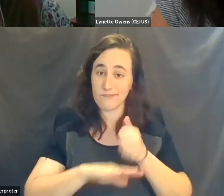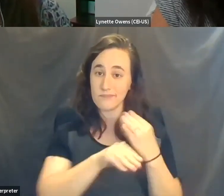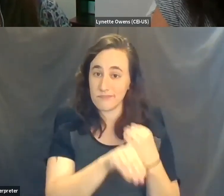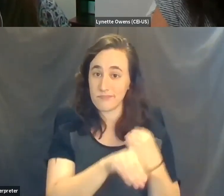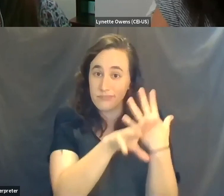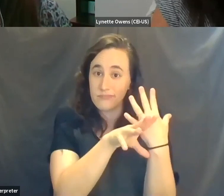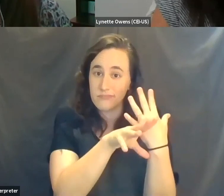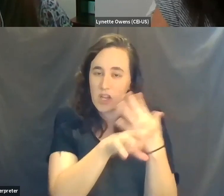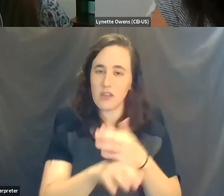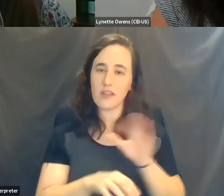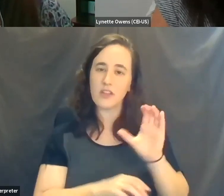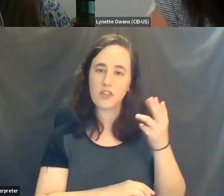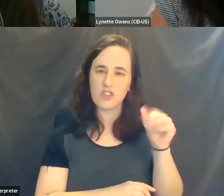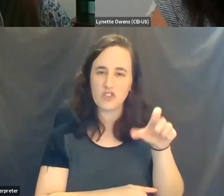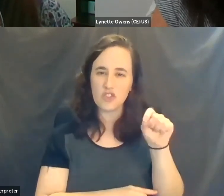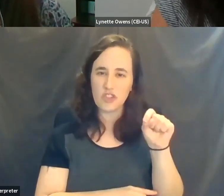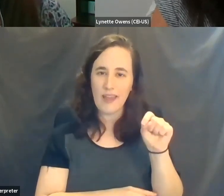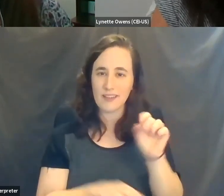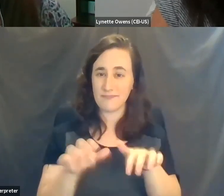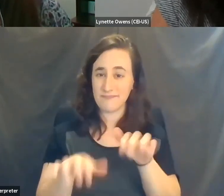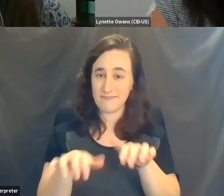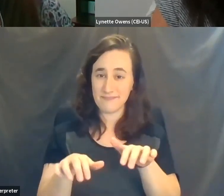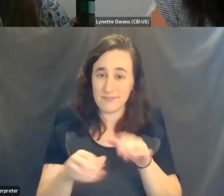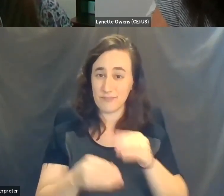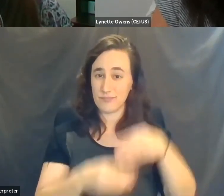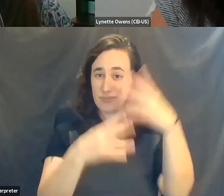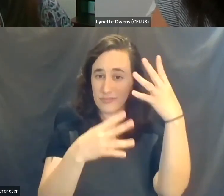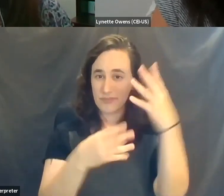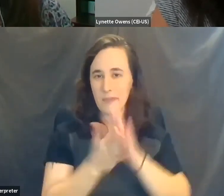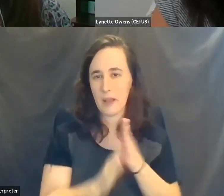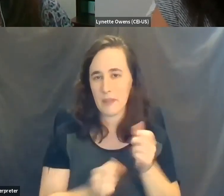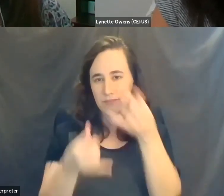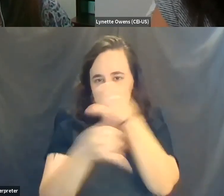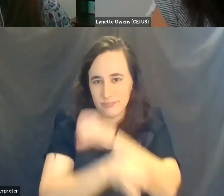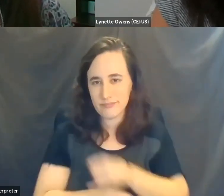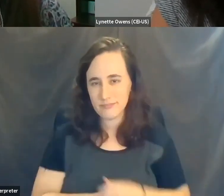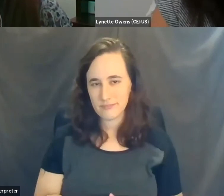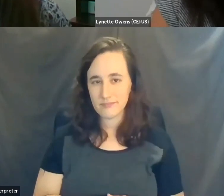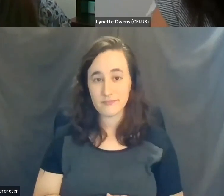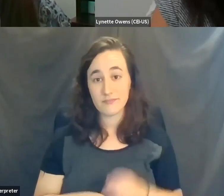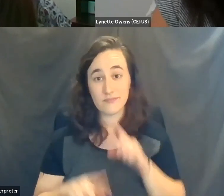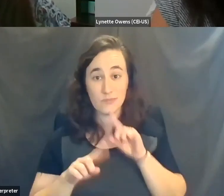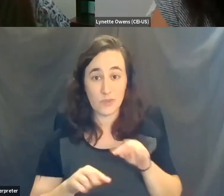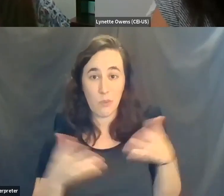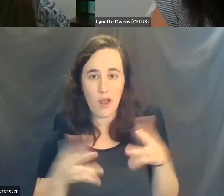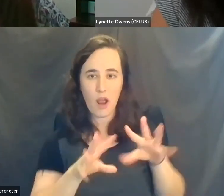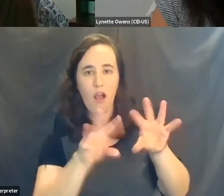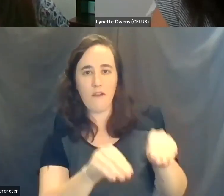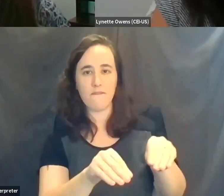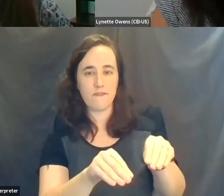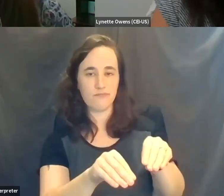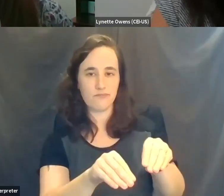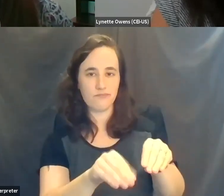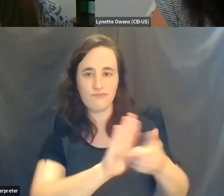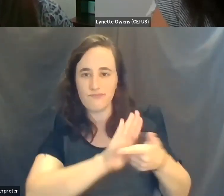get silly. And so, the response was to shut down the chat. Chat is no longer